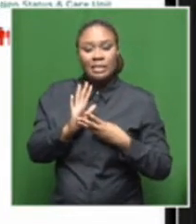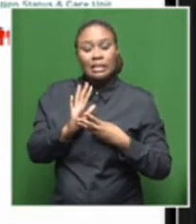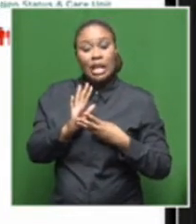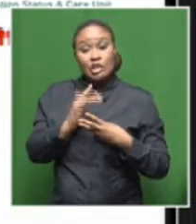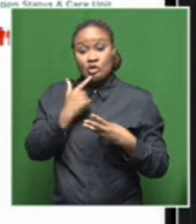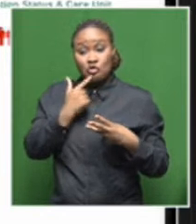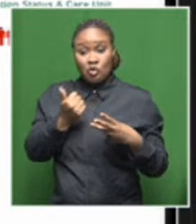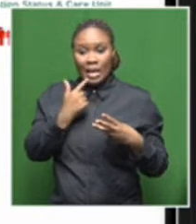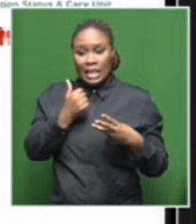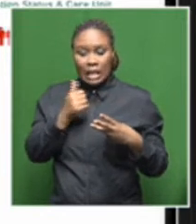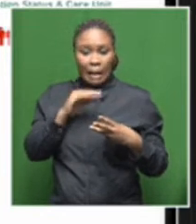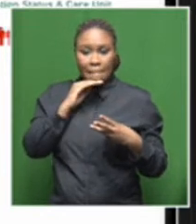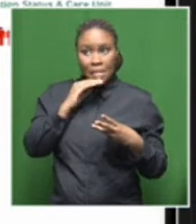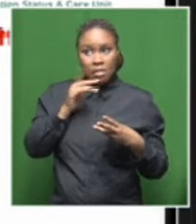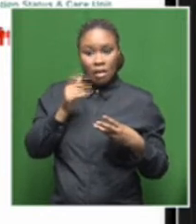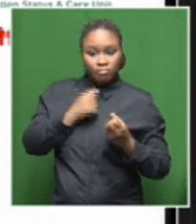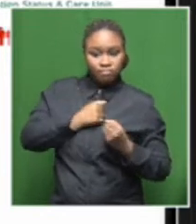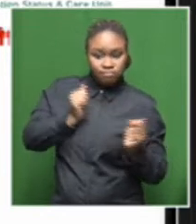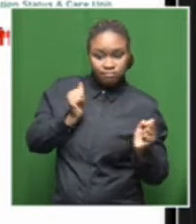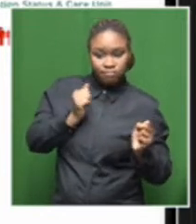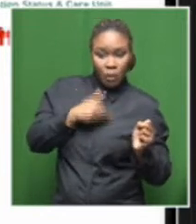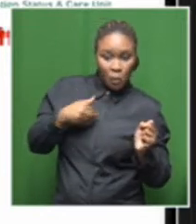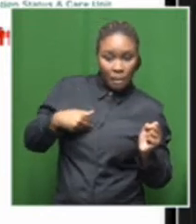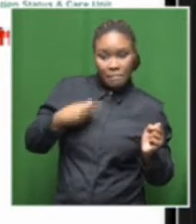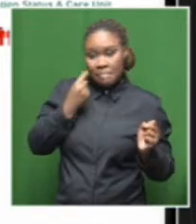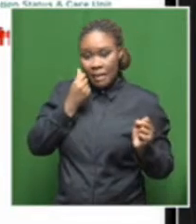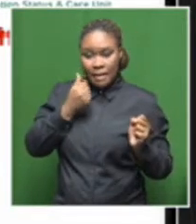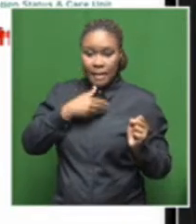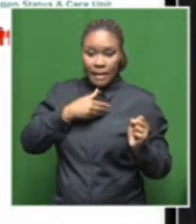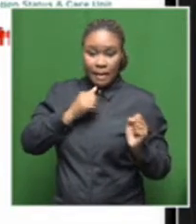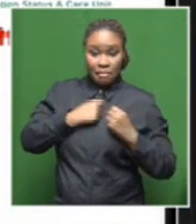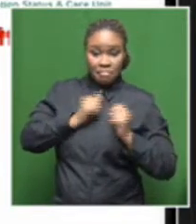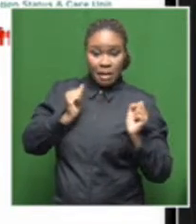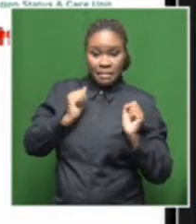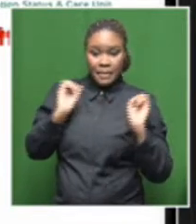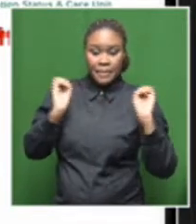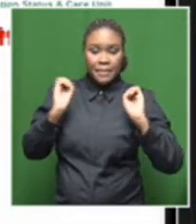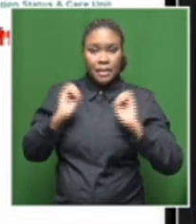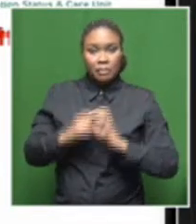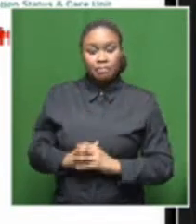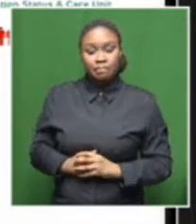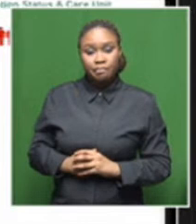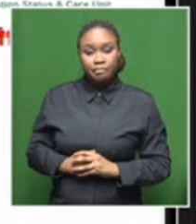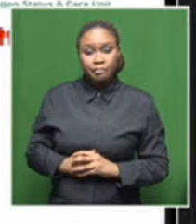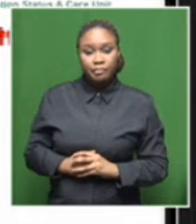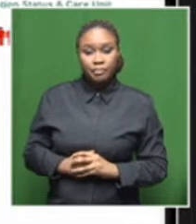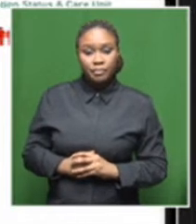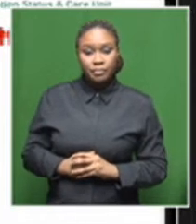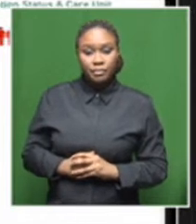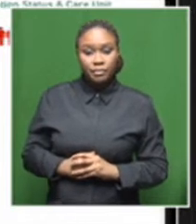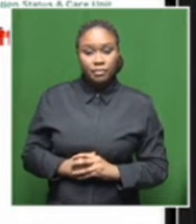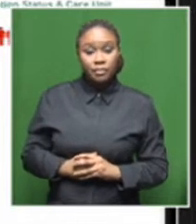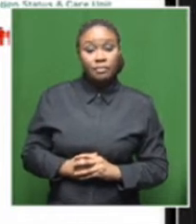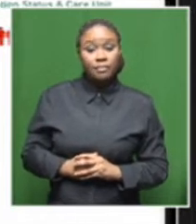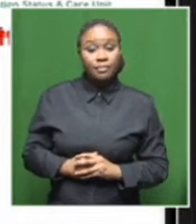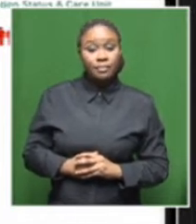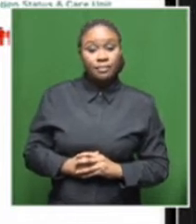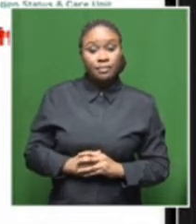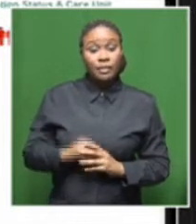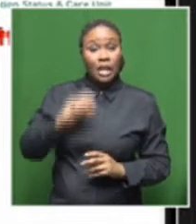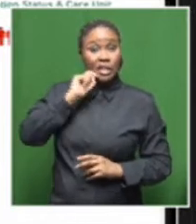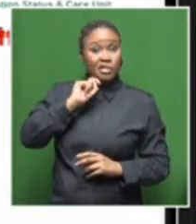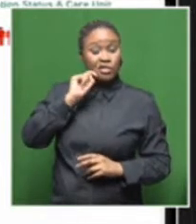the either male or female in the records. In the age group, age bands, you saw